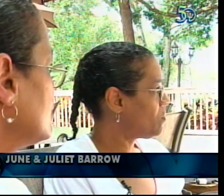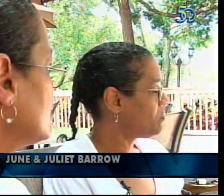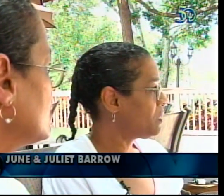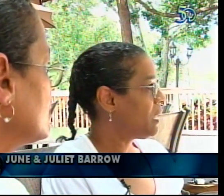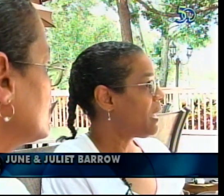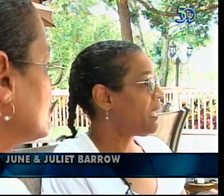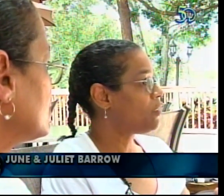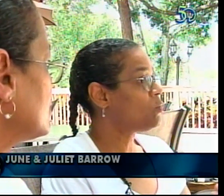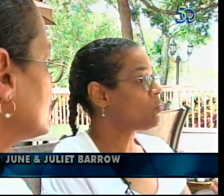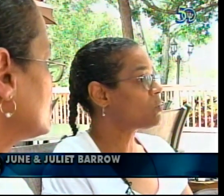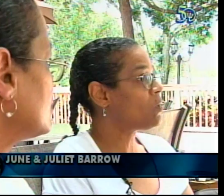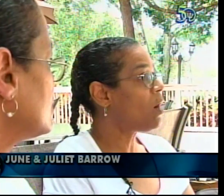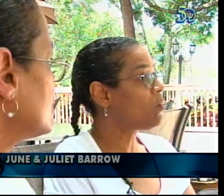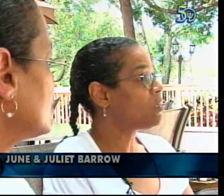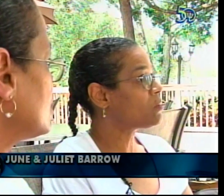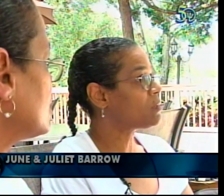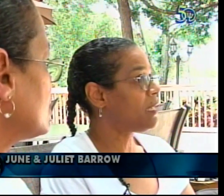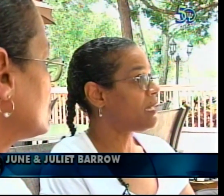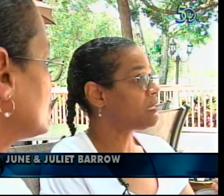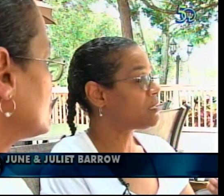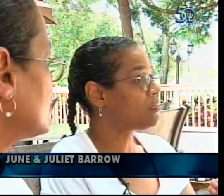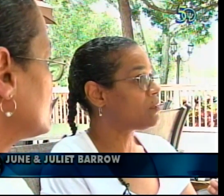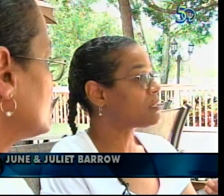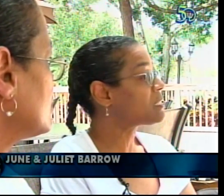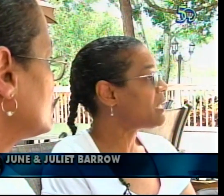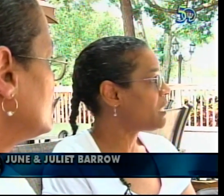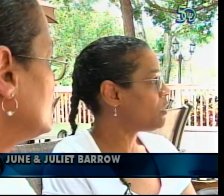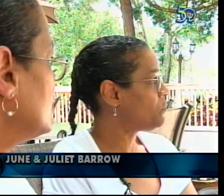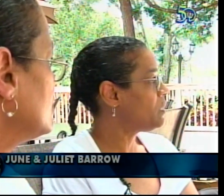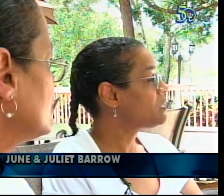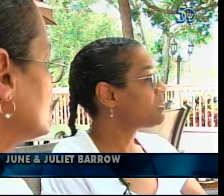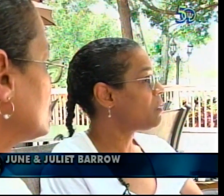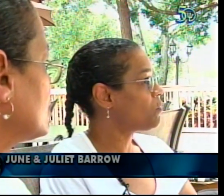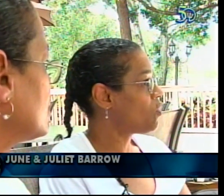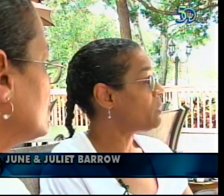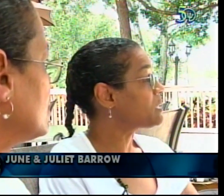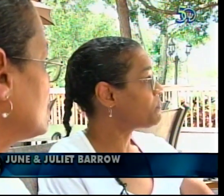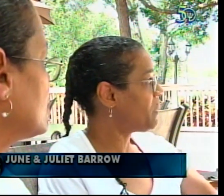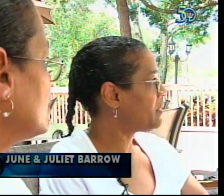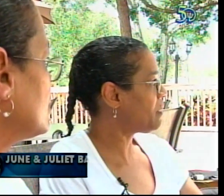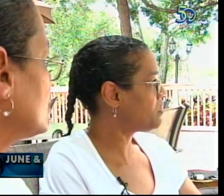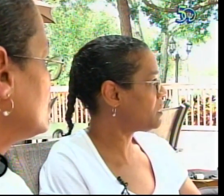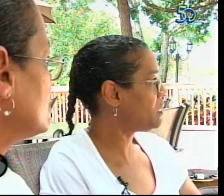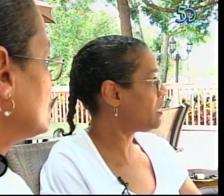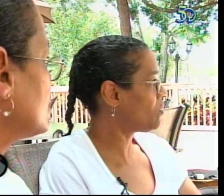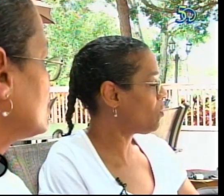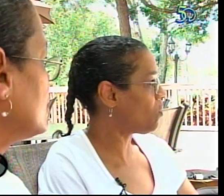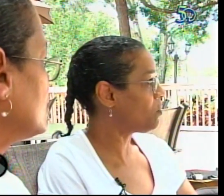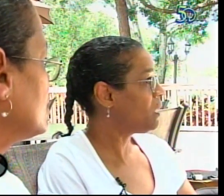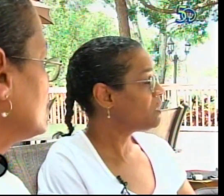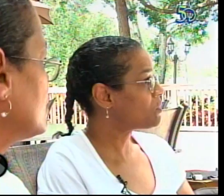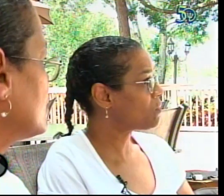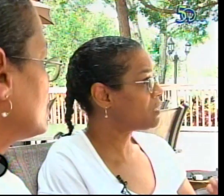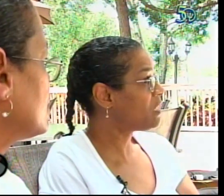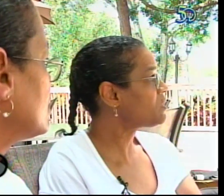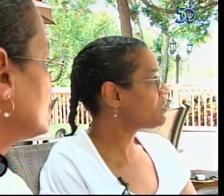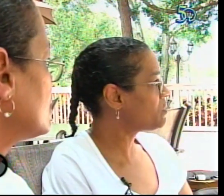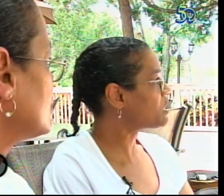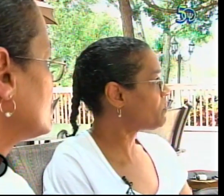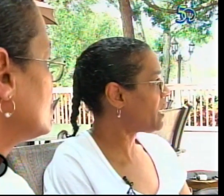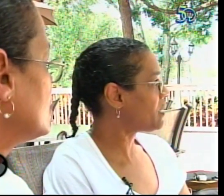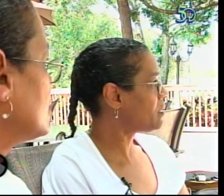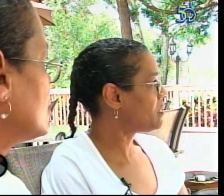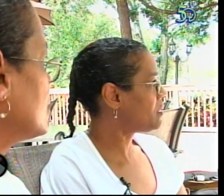be home, and you don't know how long they had to save to come home and spend that money at home. So give us